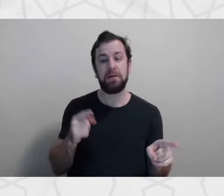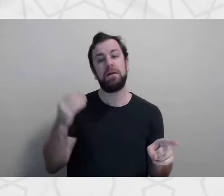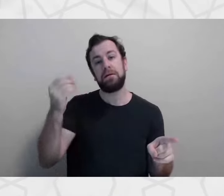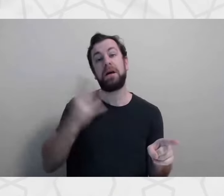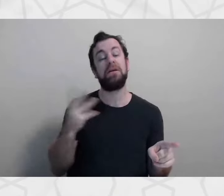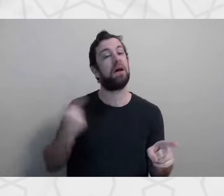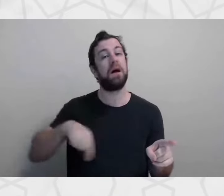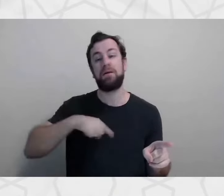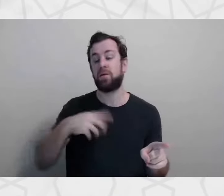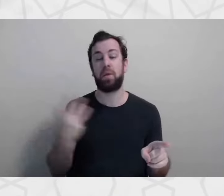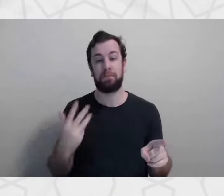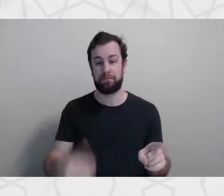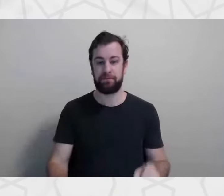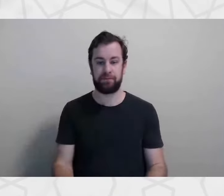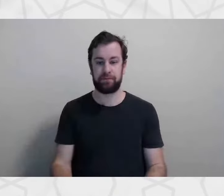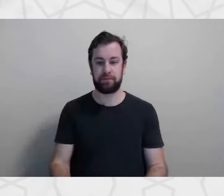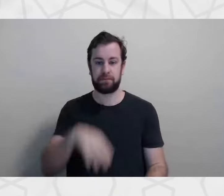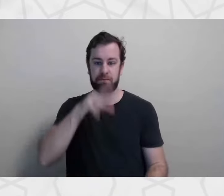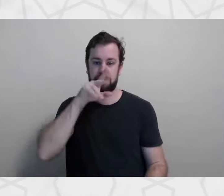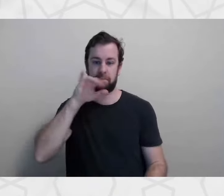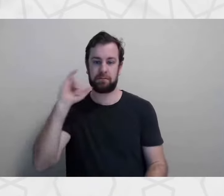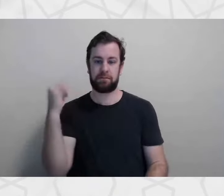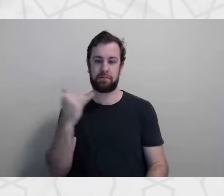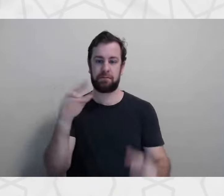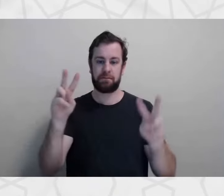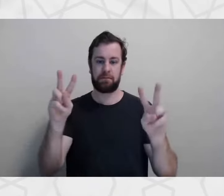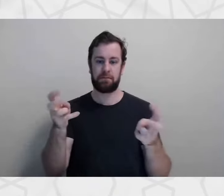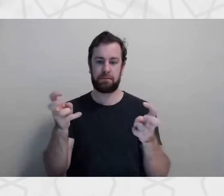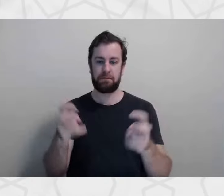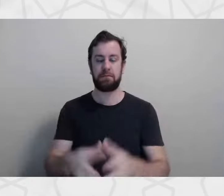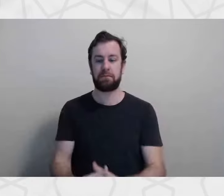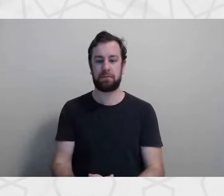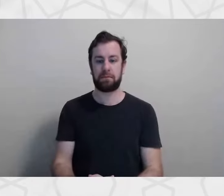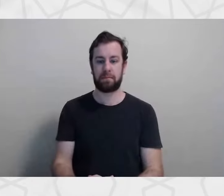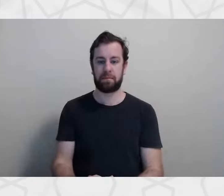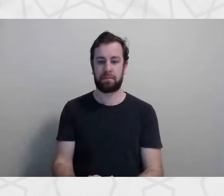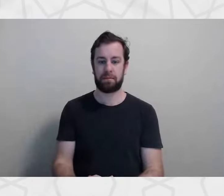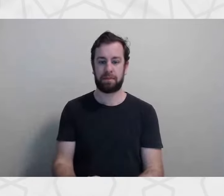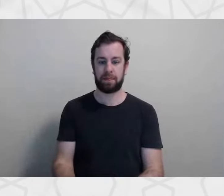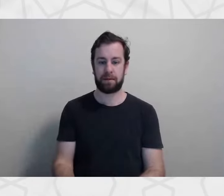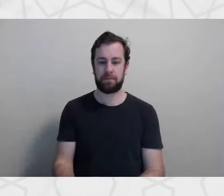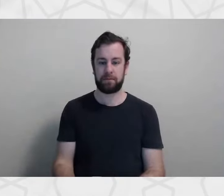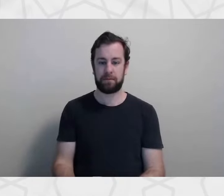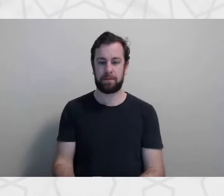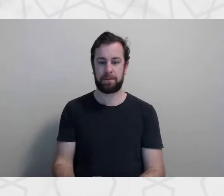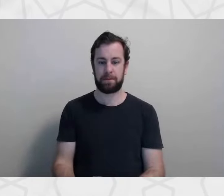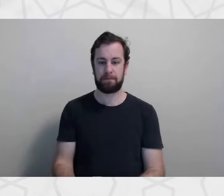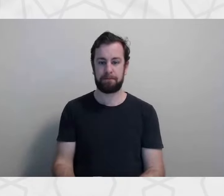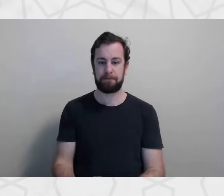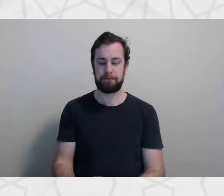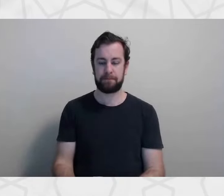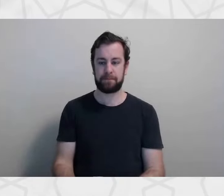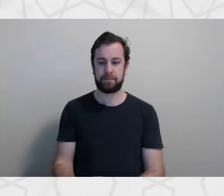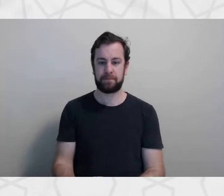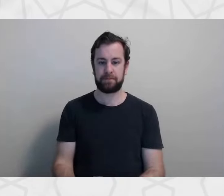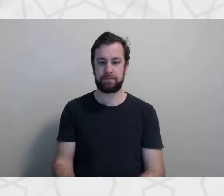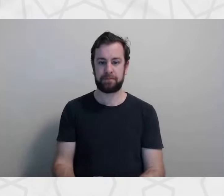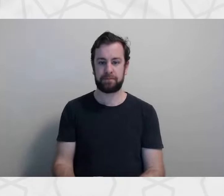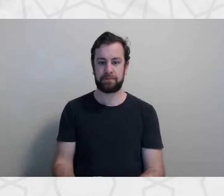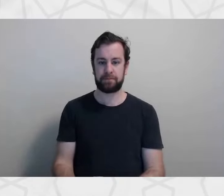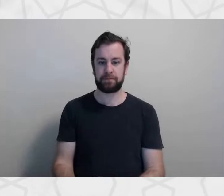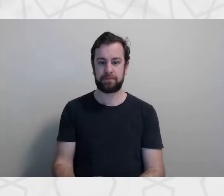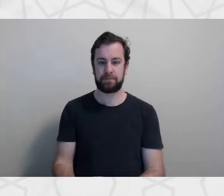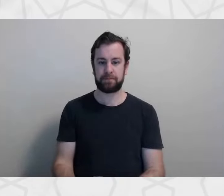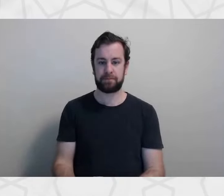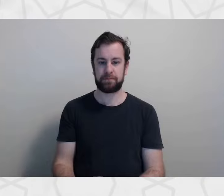minash shaitanir rajim, Innama ya'murukum bis-su'i wal-fahsha wa an taqulu 'ala Allahi ma